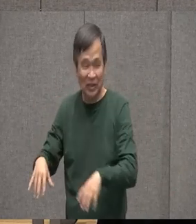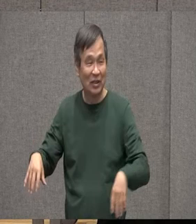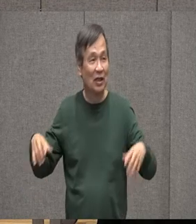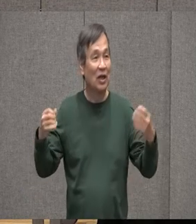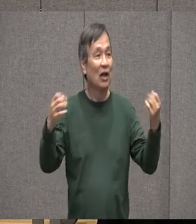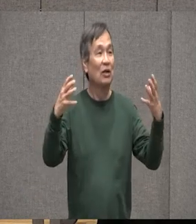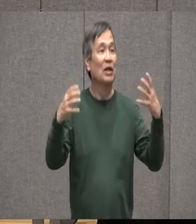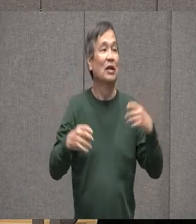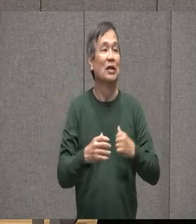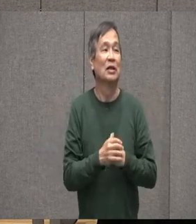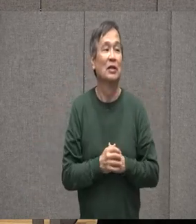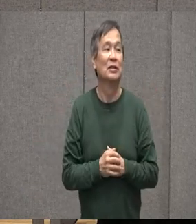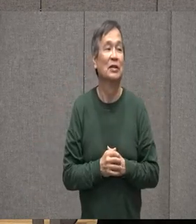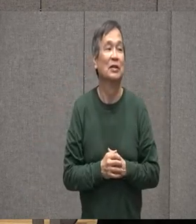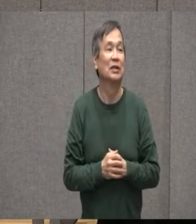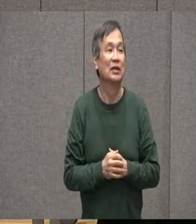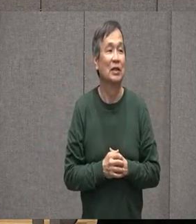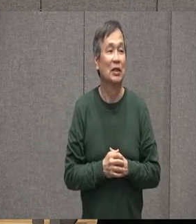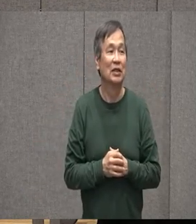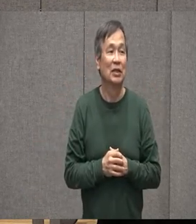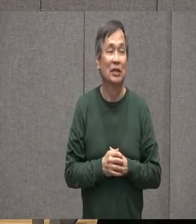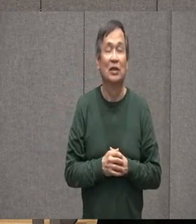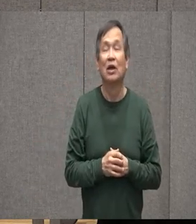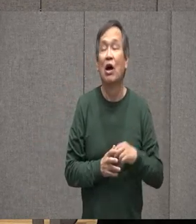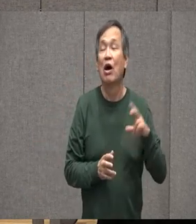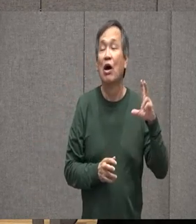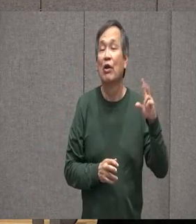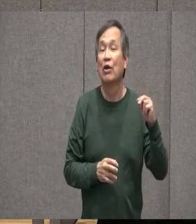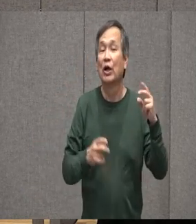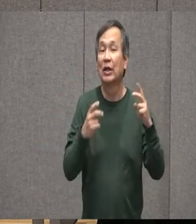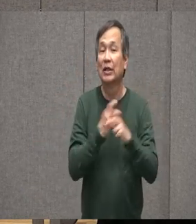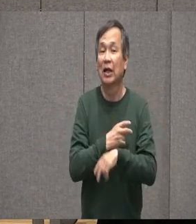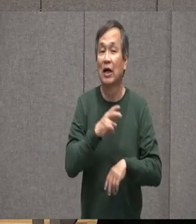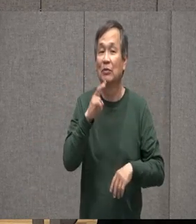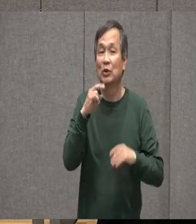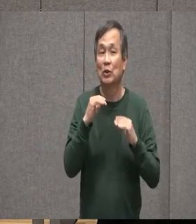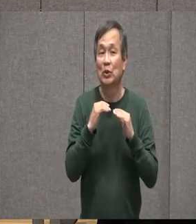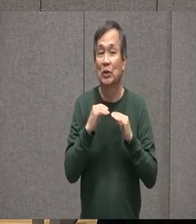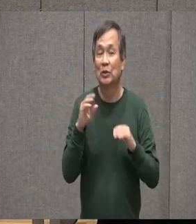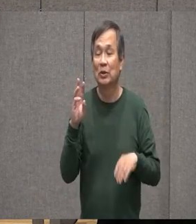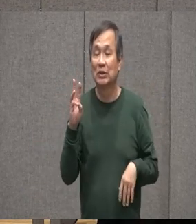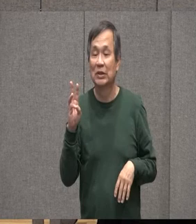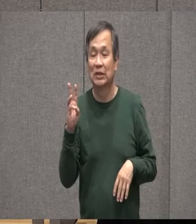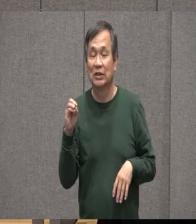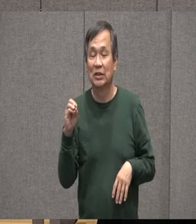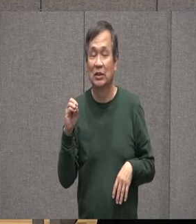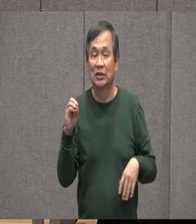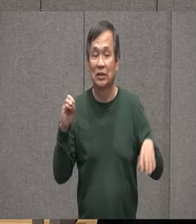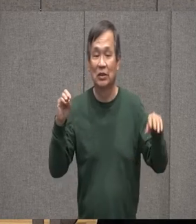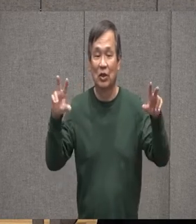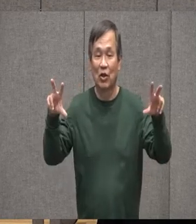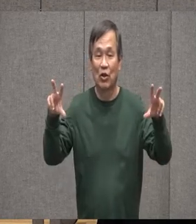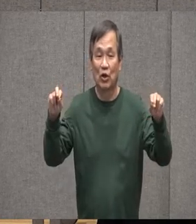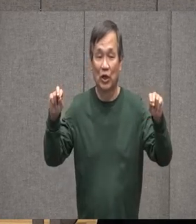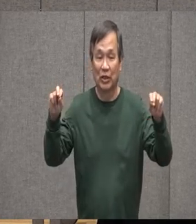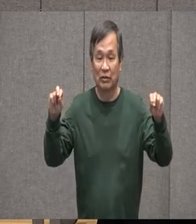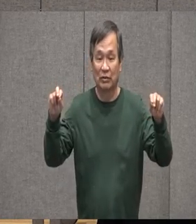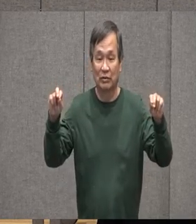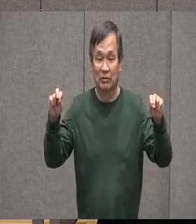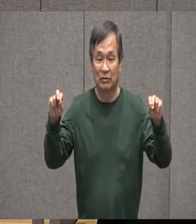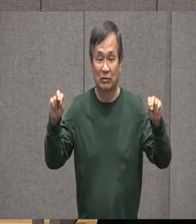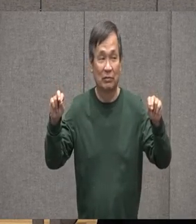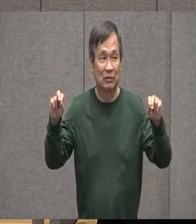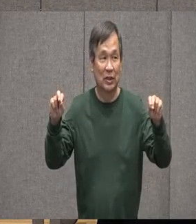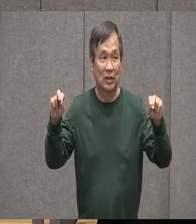Double that 30, and we get 60, and you've solved 30 times 2 equals 60. And